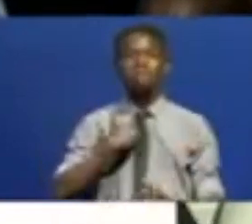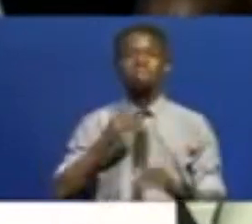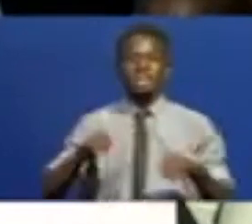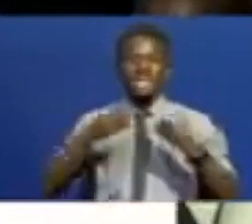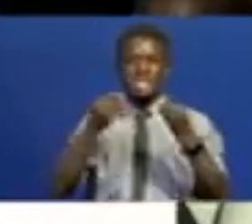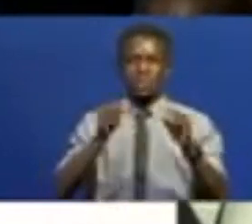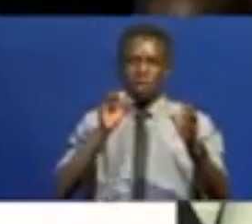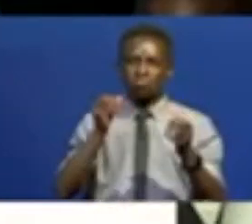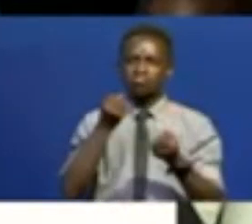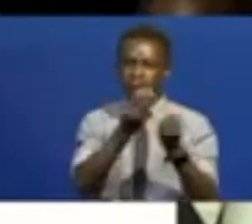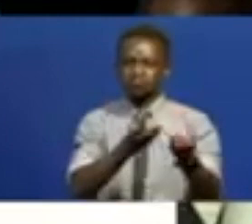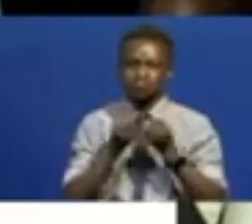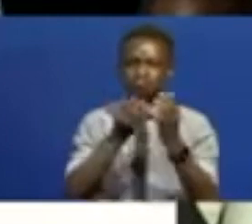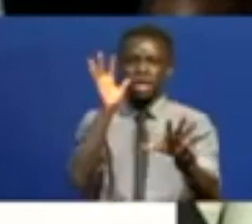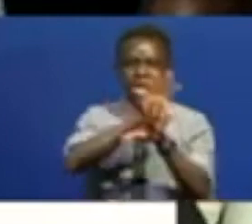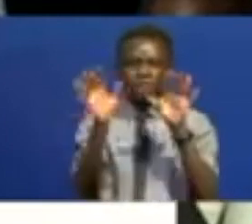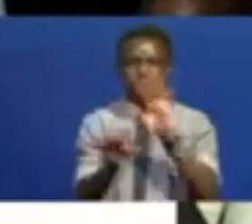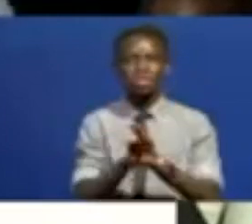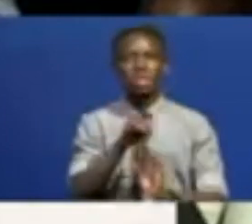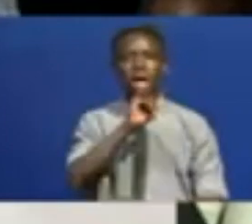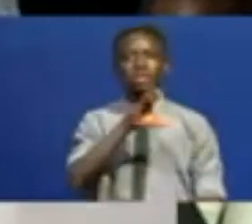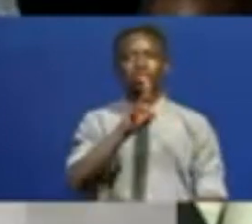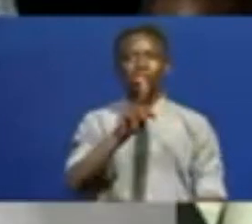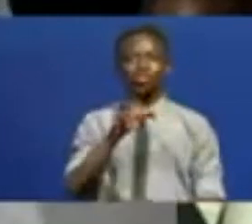modern ICU to a tune of 20 million.